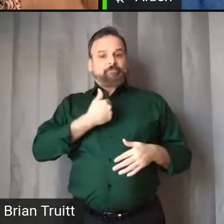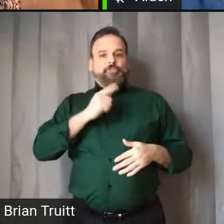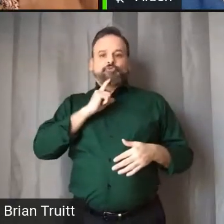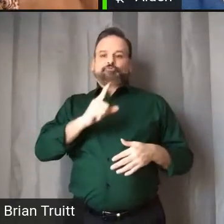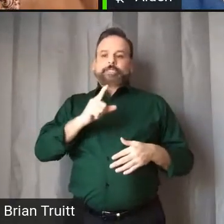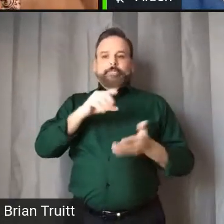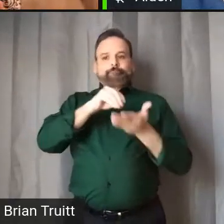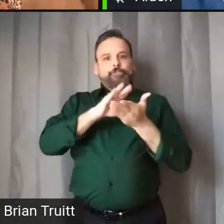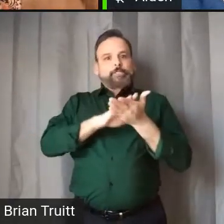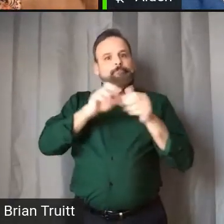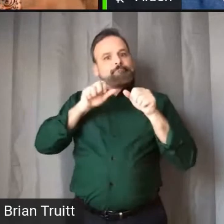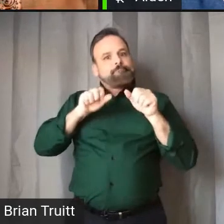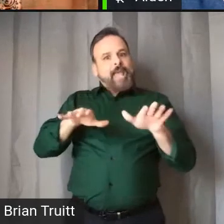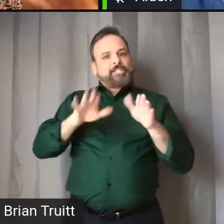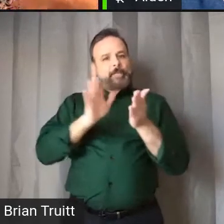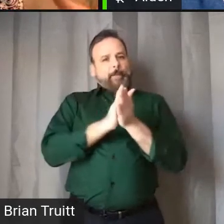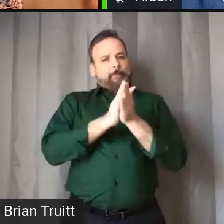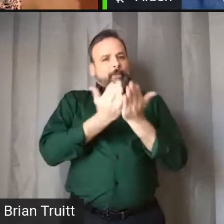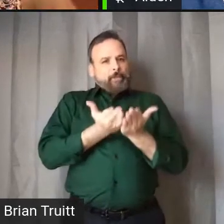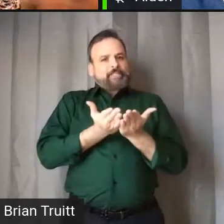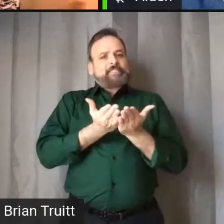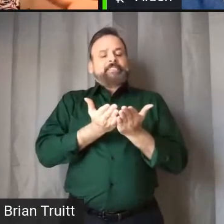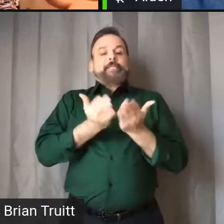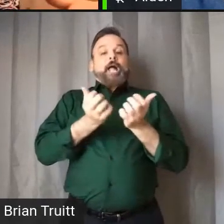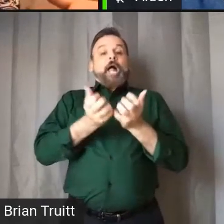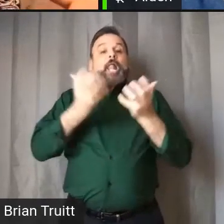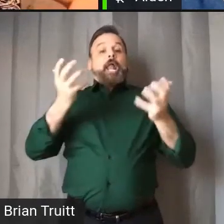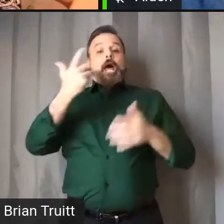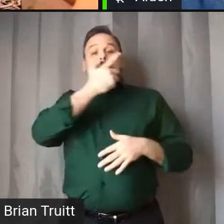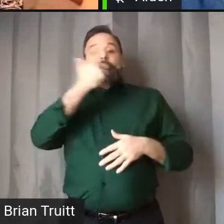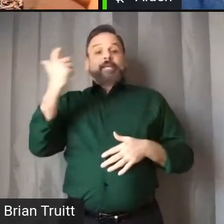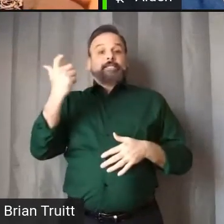the page, a lot of it, just because it is so